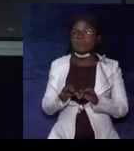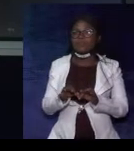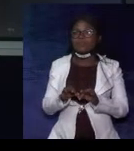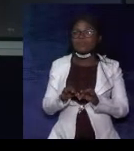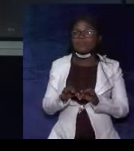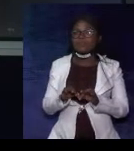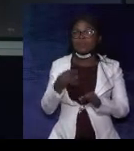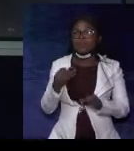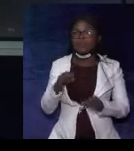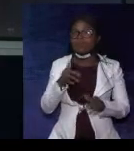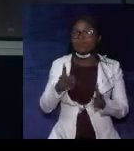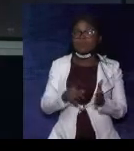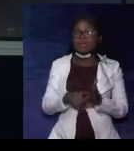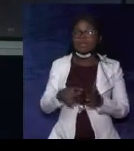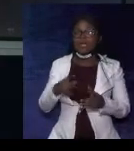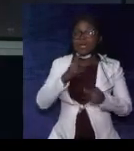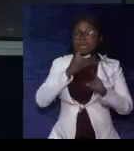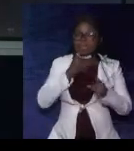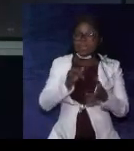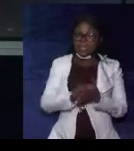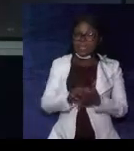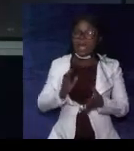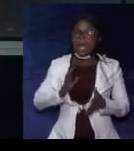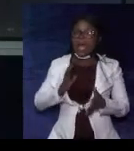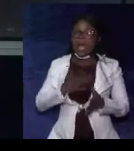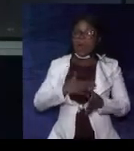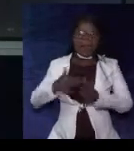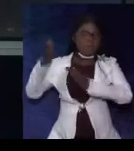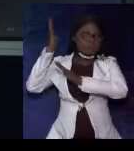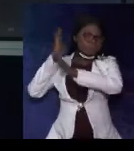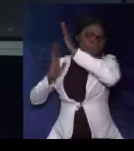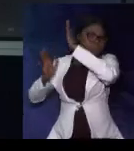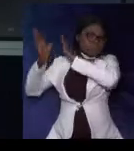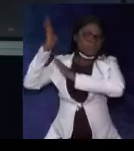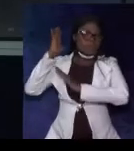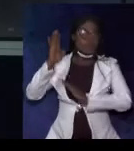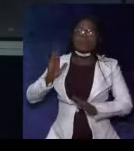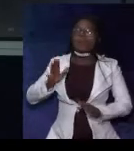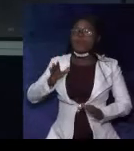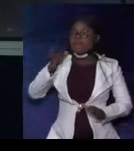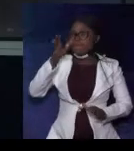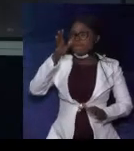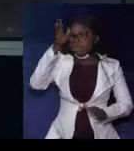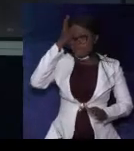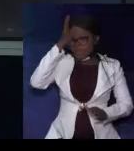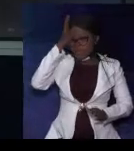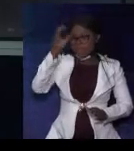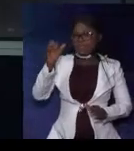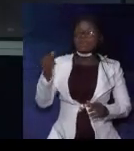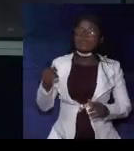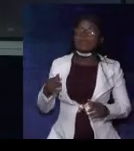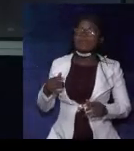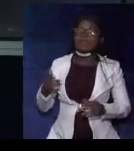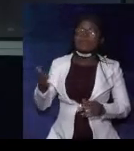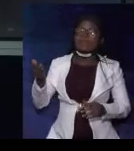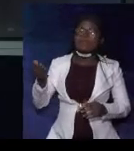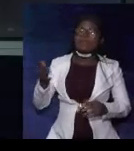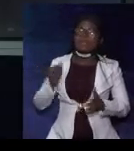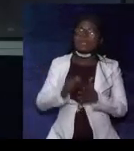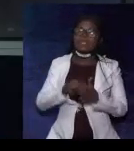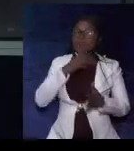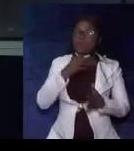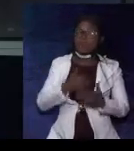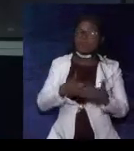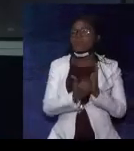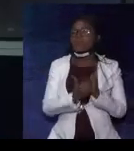said, the great forefathers then were not doing that. Then what is the importance if we try to keep farm